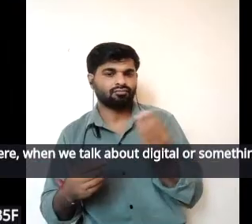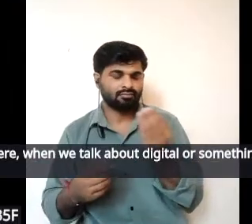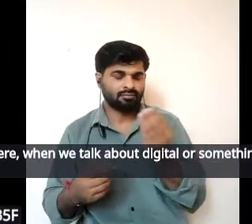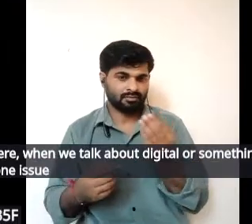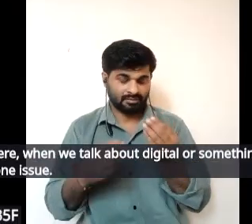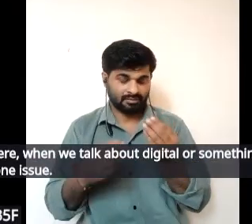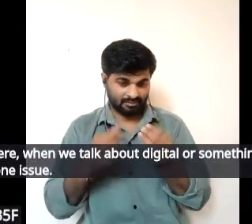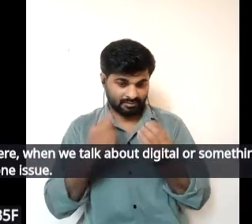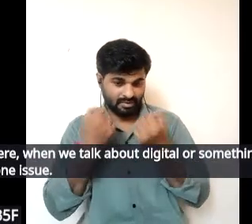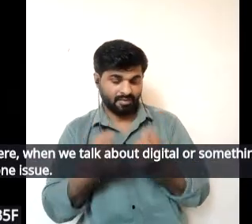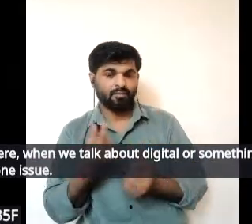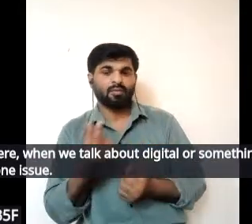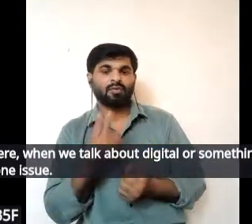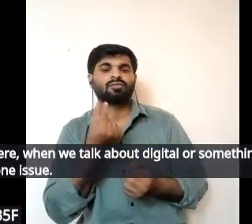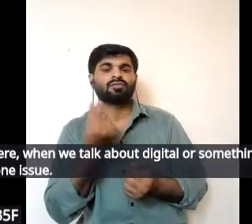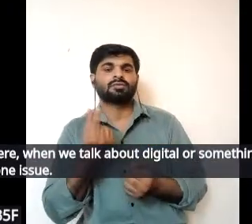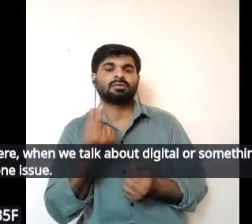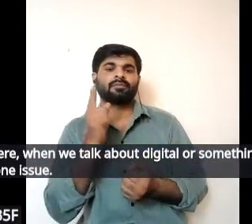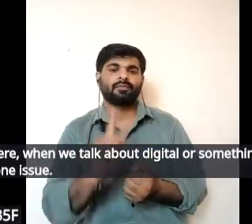issue, that